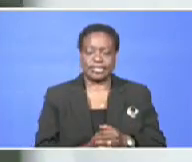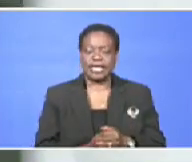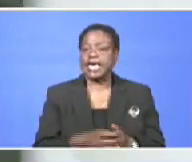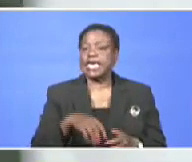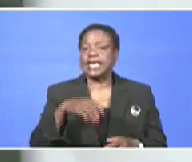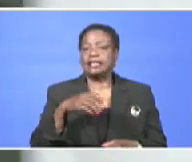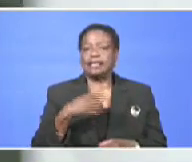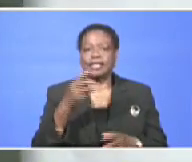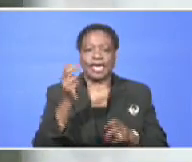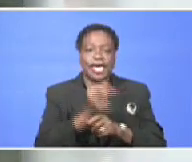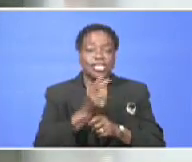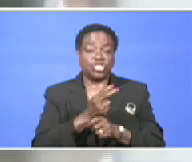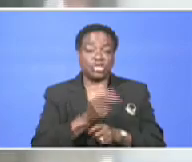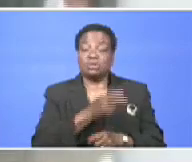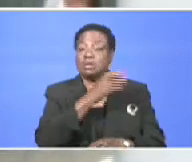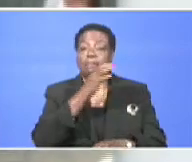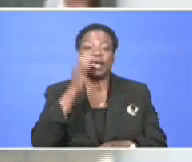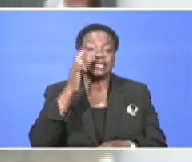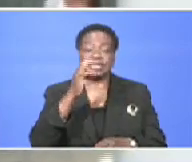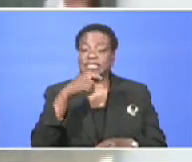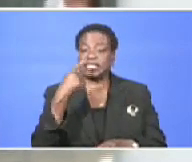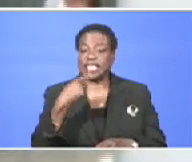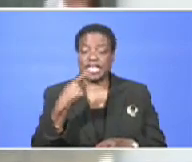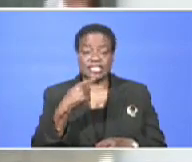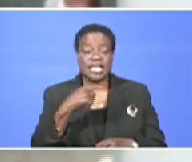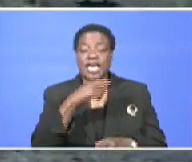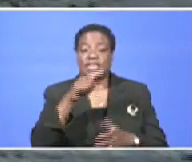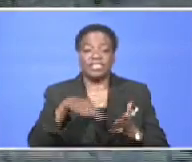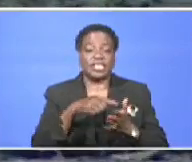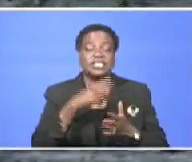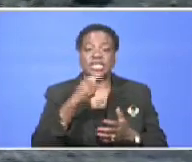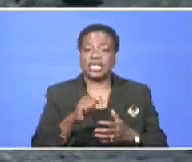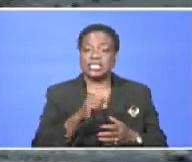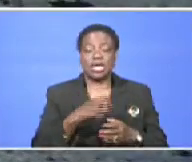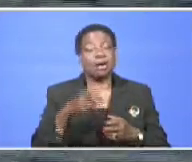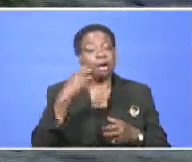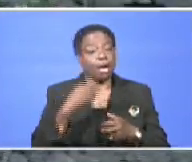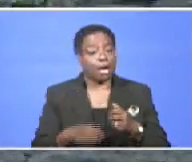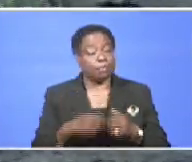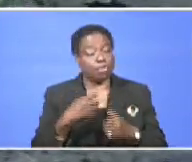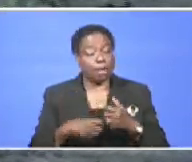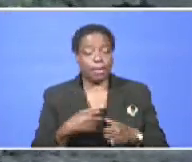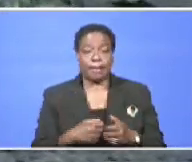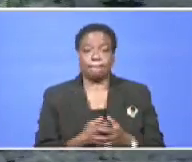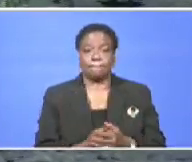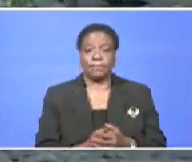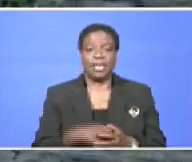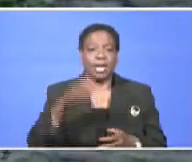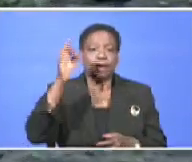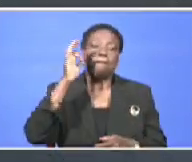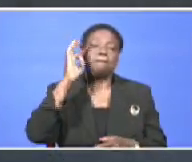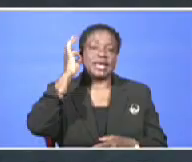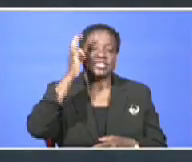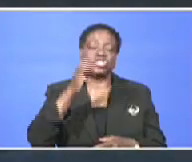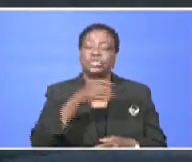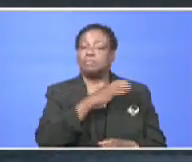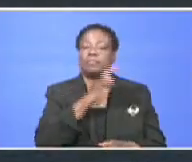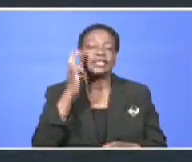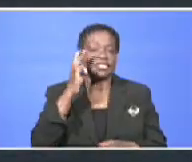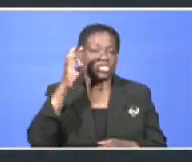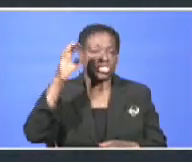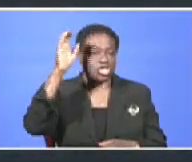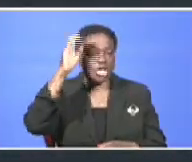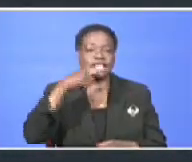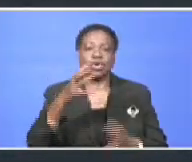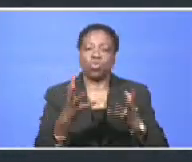one, extending from when Haiti, as the first black nation, fought for independence in 1804. Pastor Charles says he wants prosperity for his